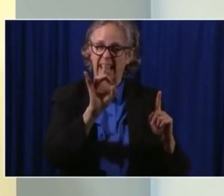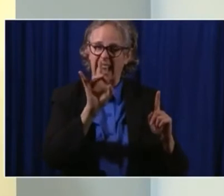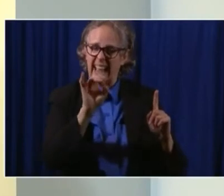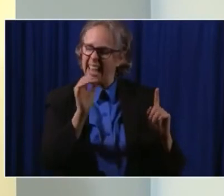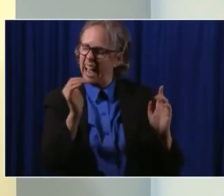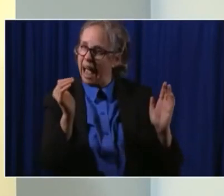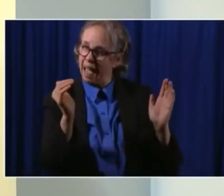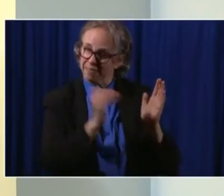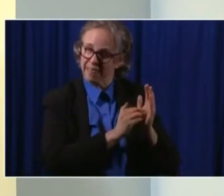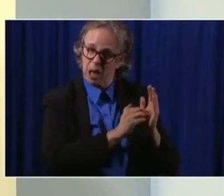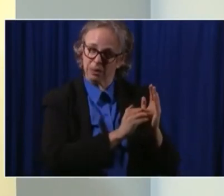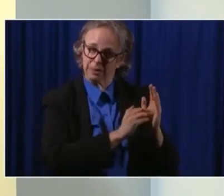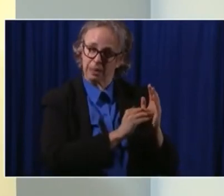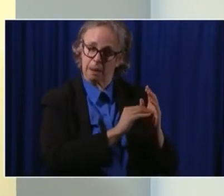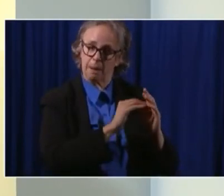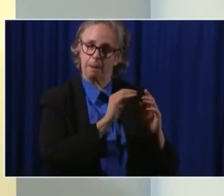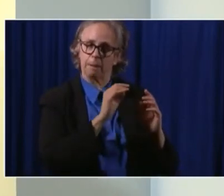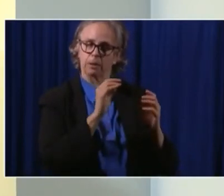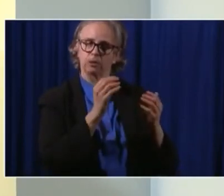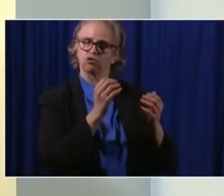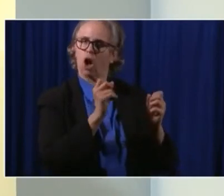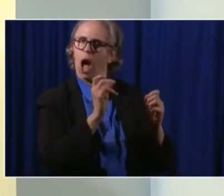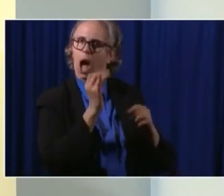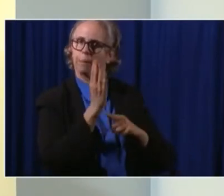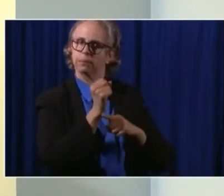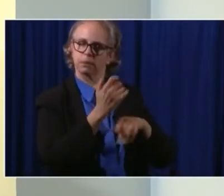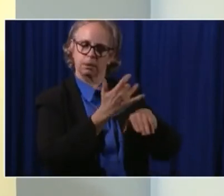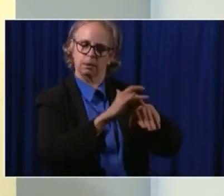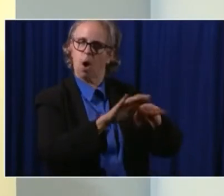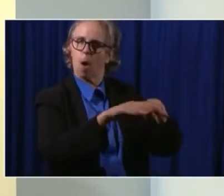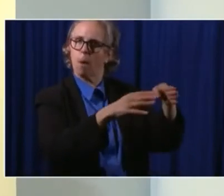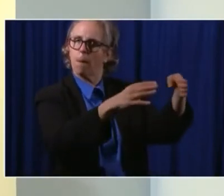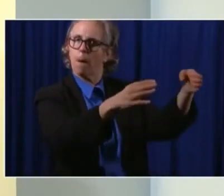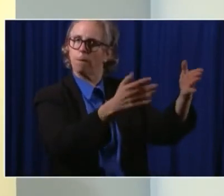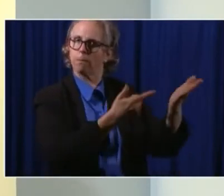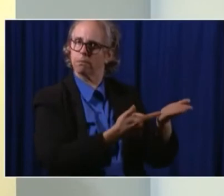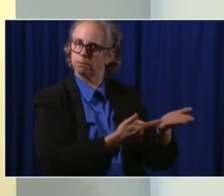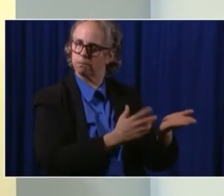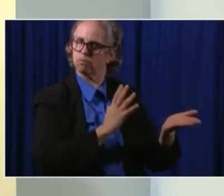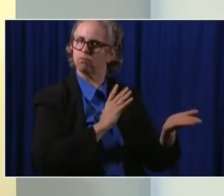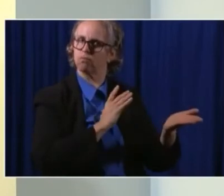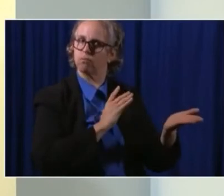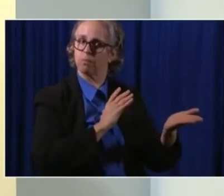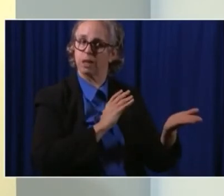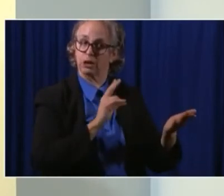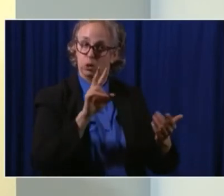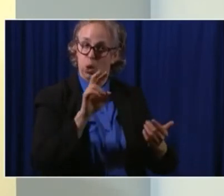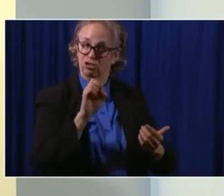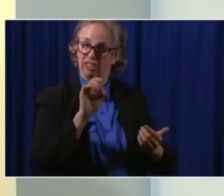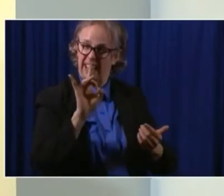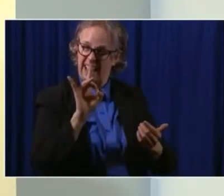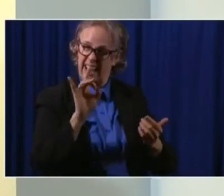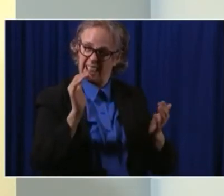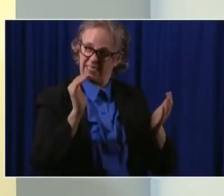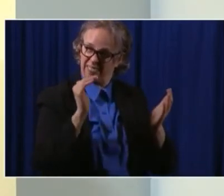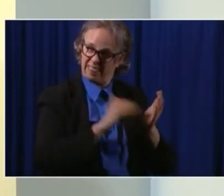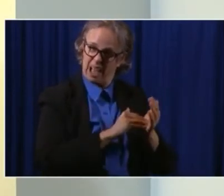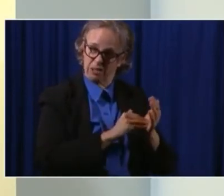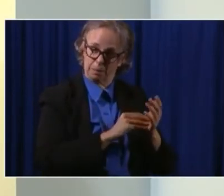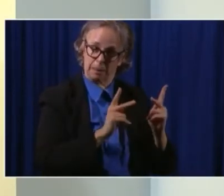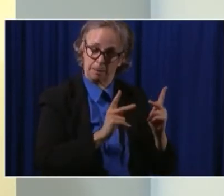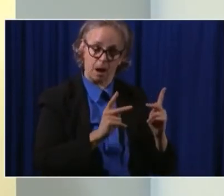more jobs were created, employment, people gone to work, 208,000 more people, 166 fewer were